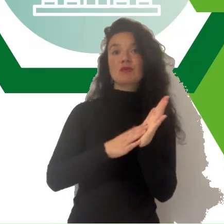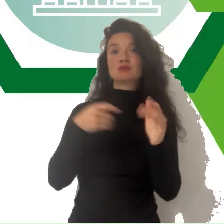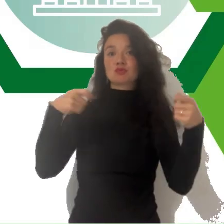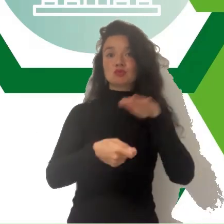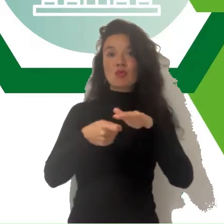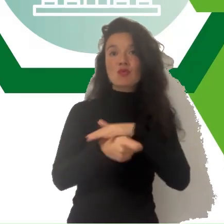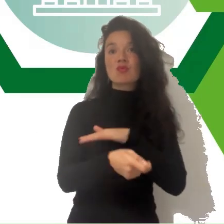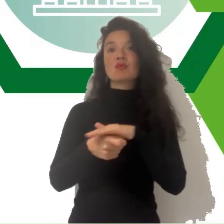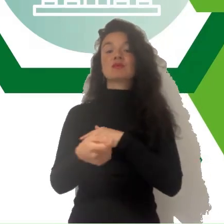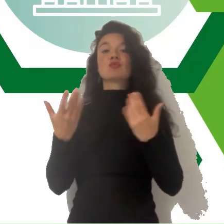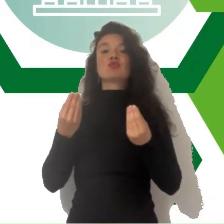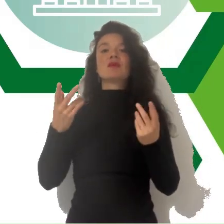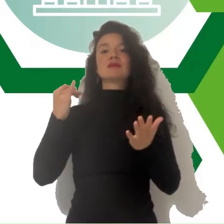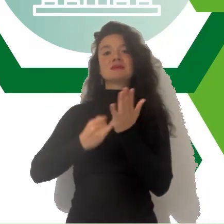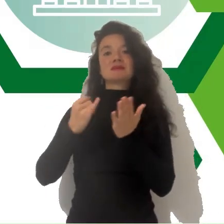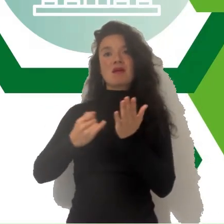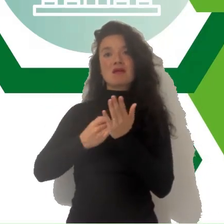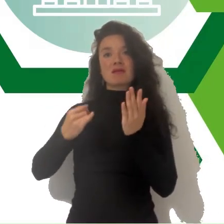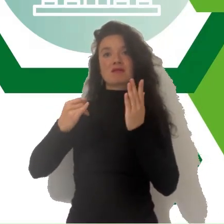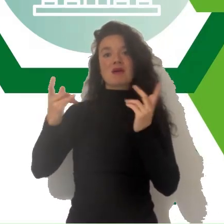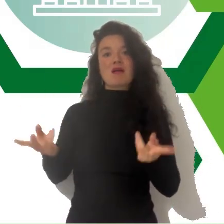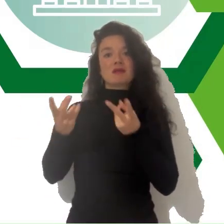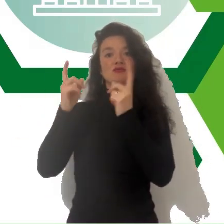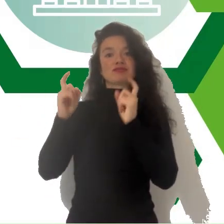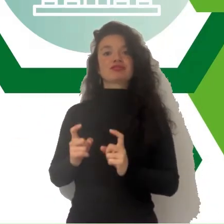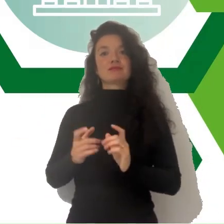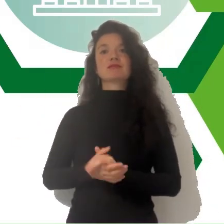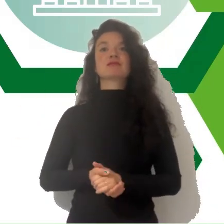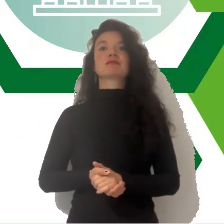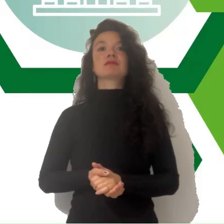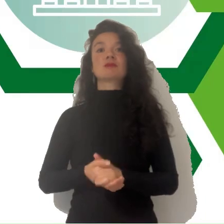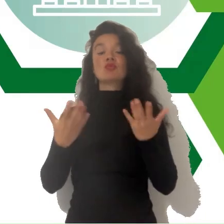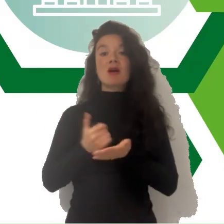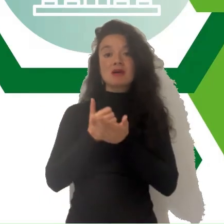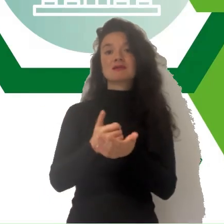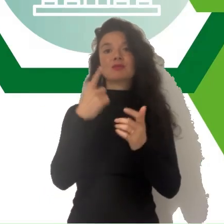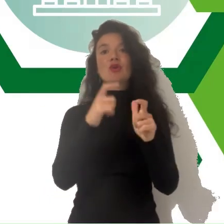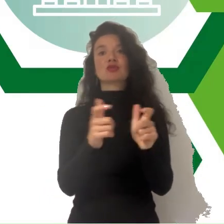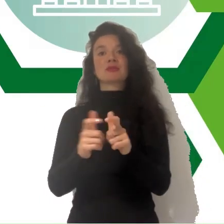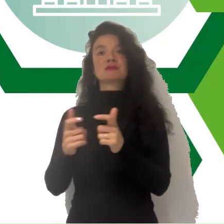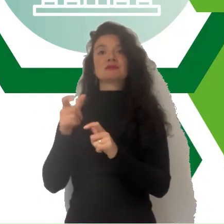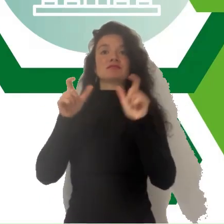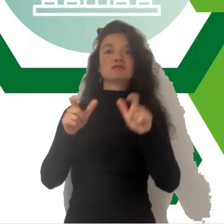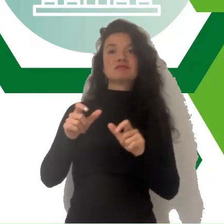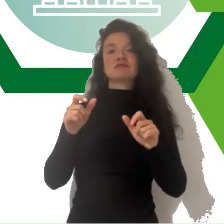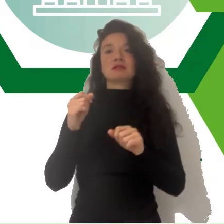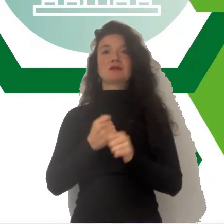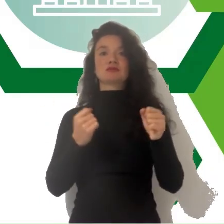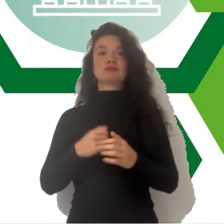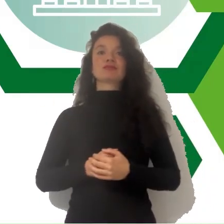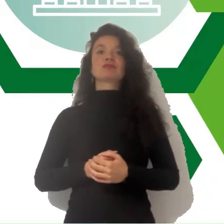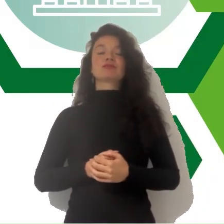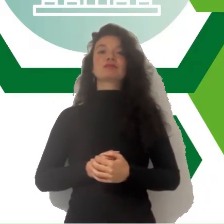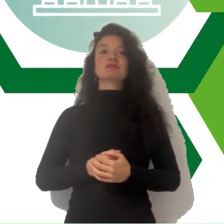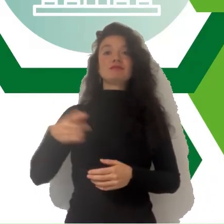panels installation, wind turbines, and other clean energy sources. They can provide incentives